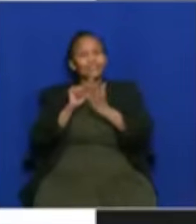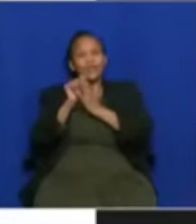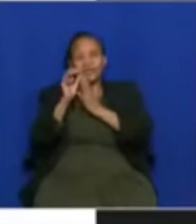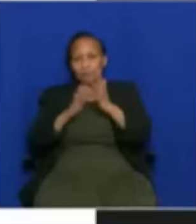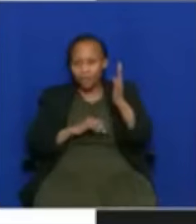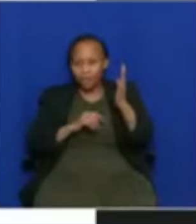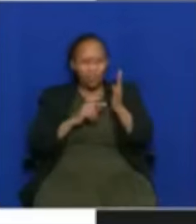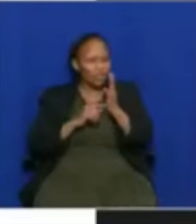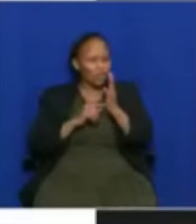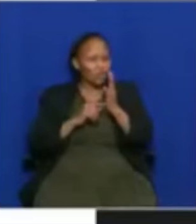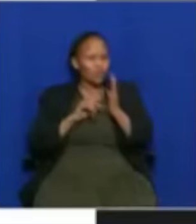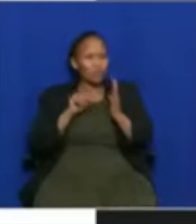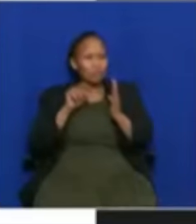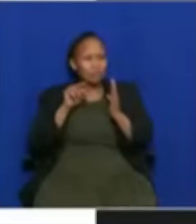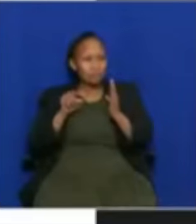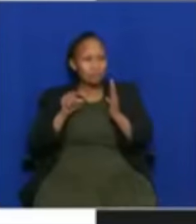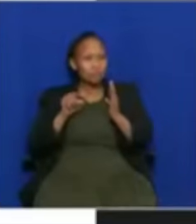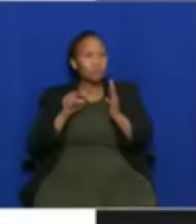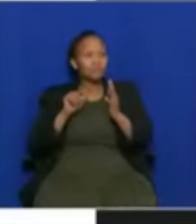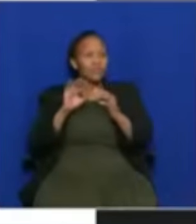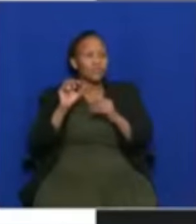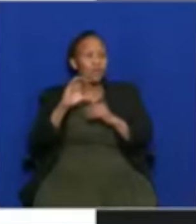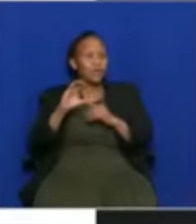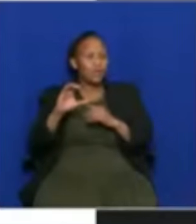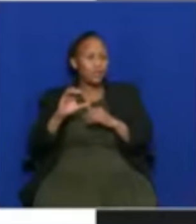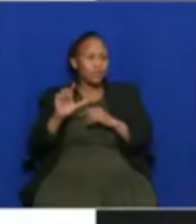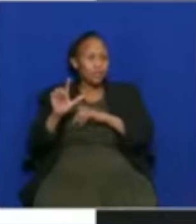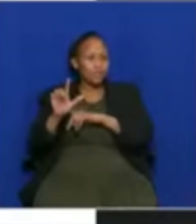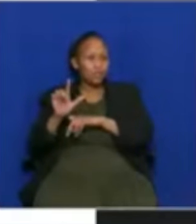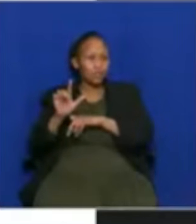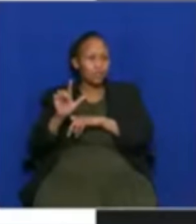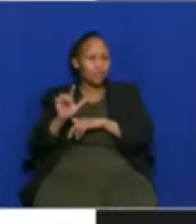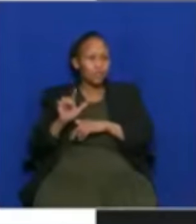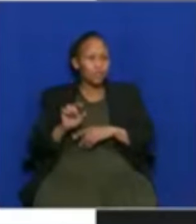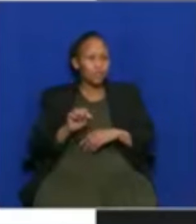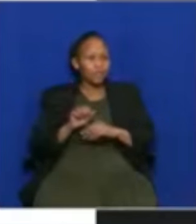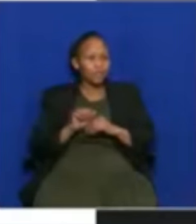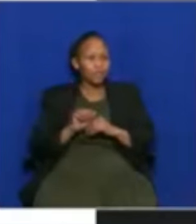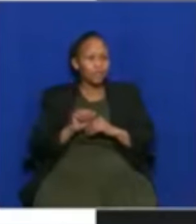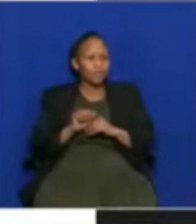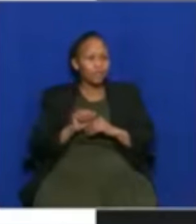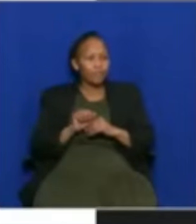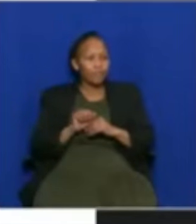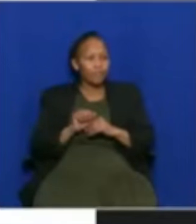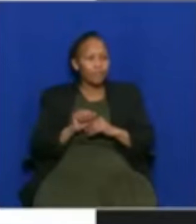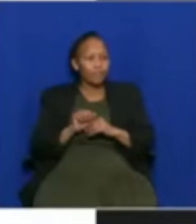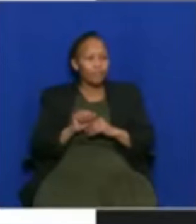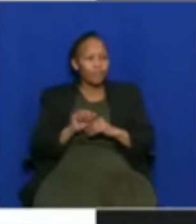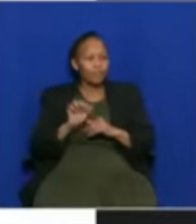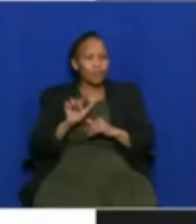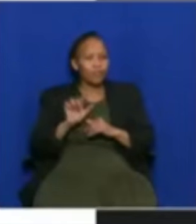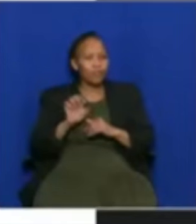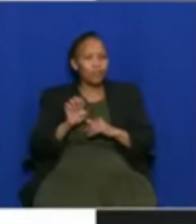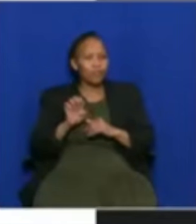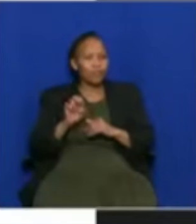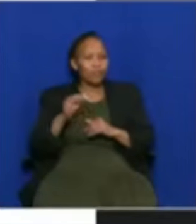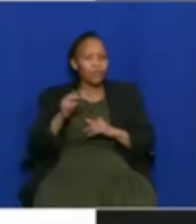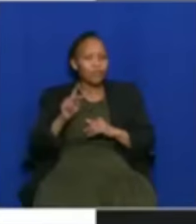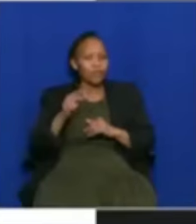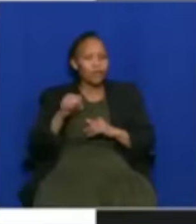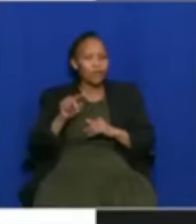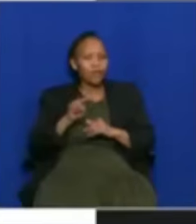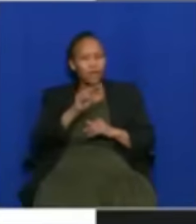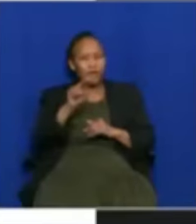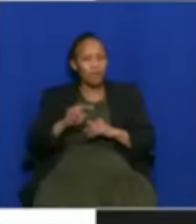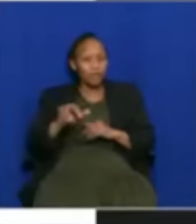much later than this date. My later logic than this tells me then, all you had is Mrs. Mukwele, all you had is appointment in